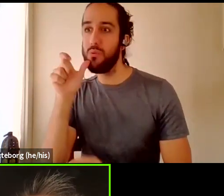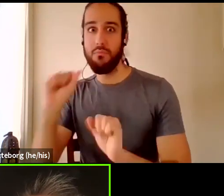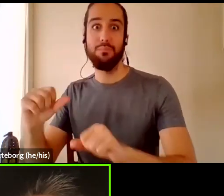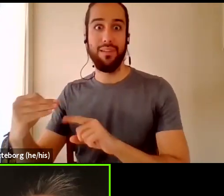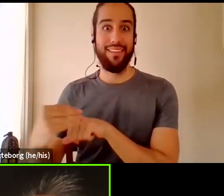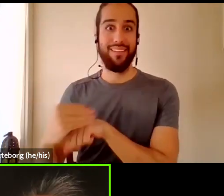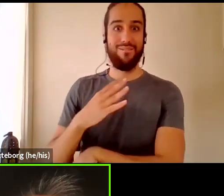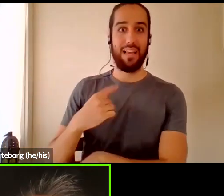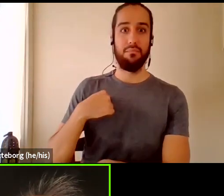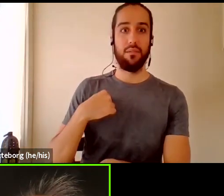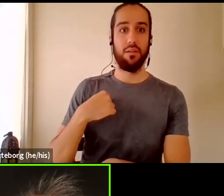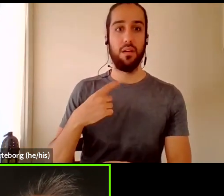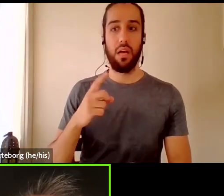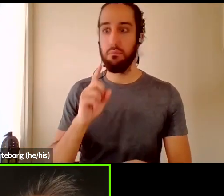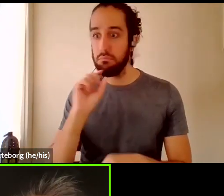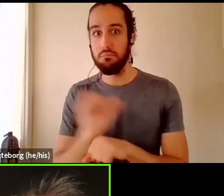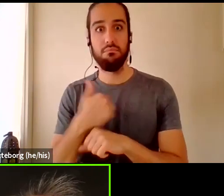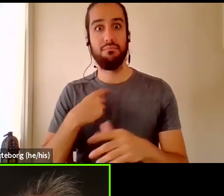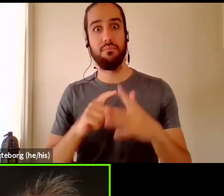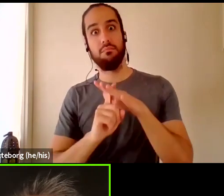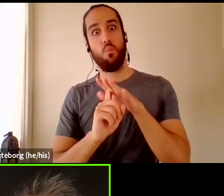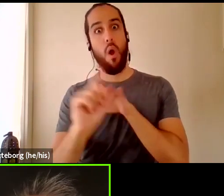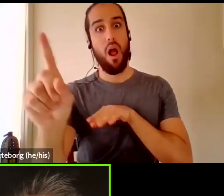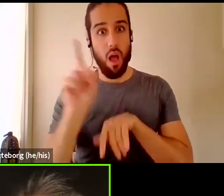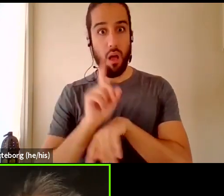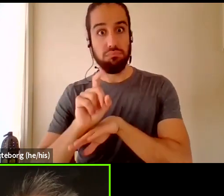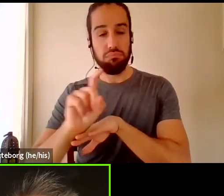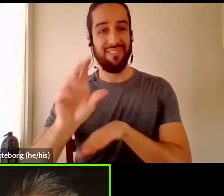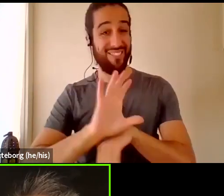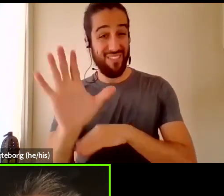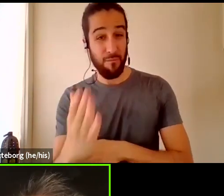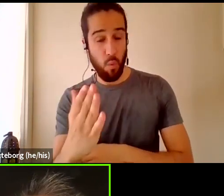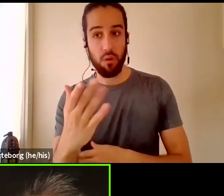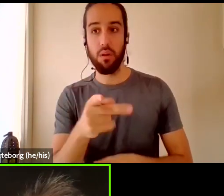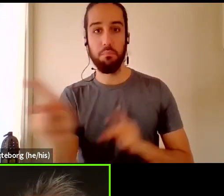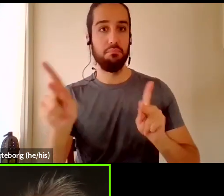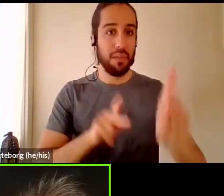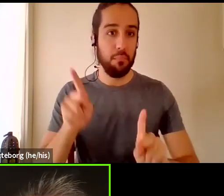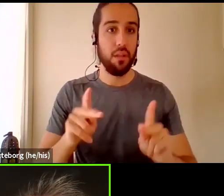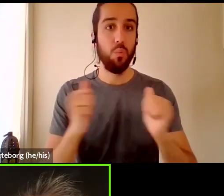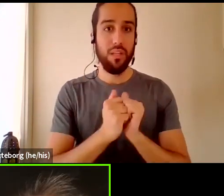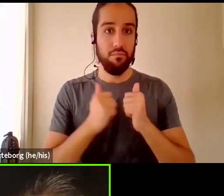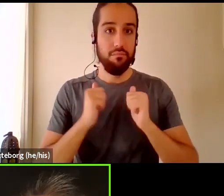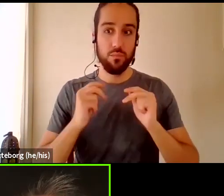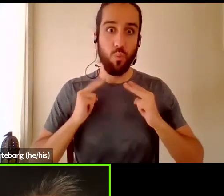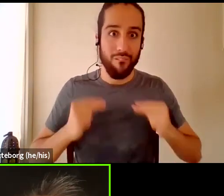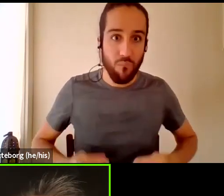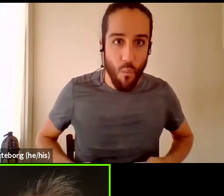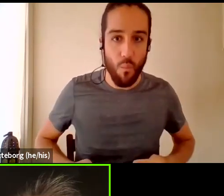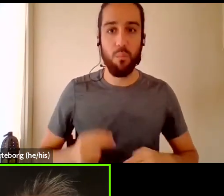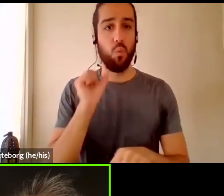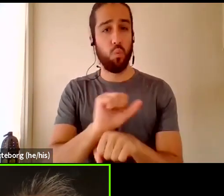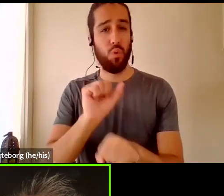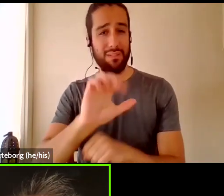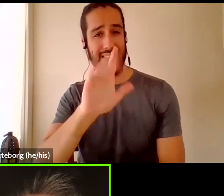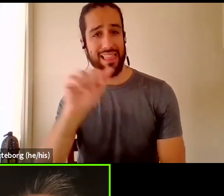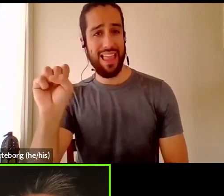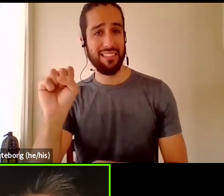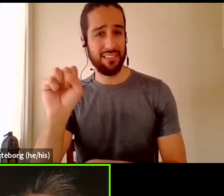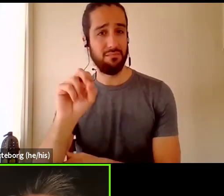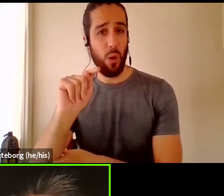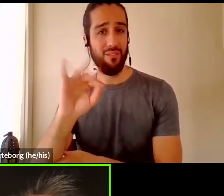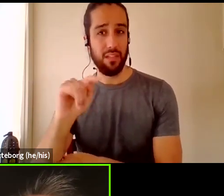I'm walking straight out into a ton of people in uniforms and working class outfits who are essential workers.